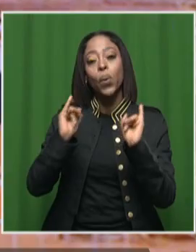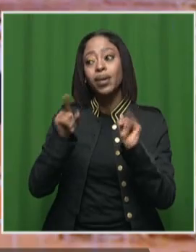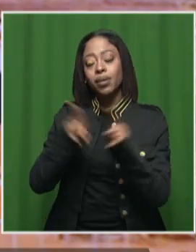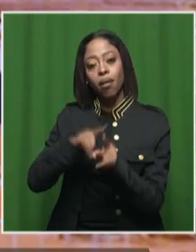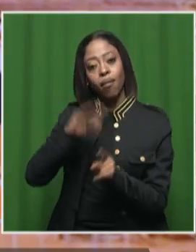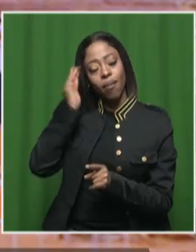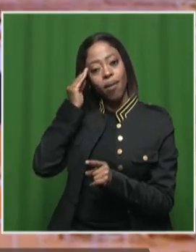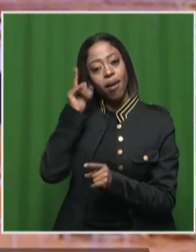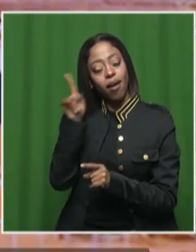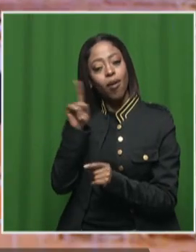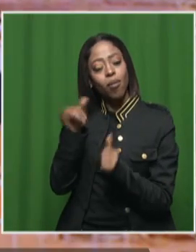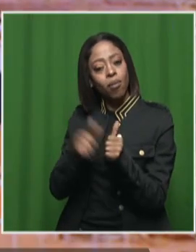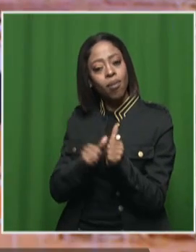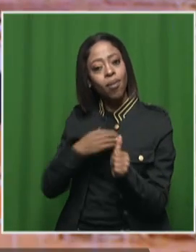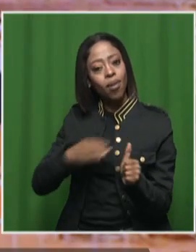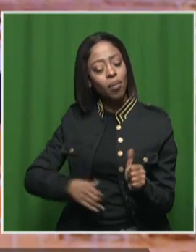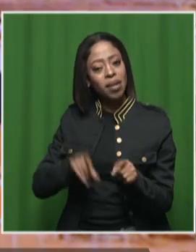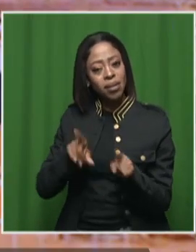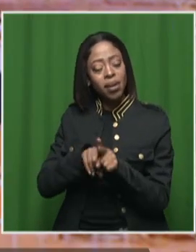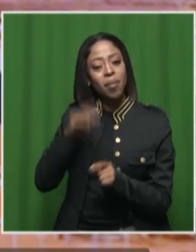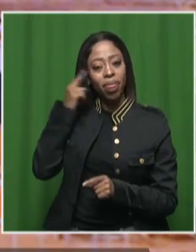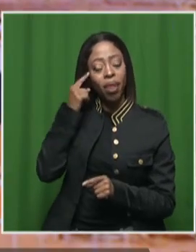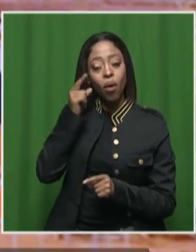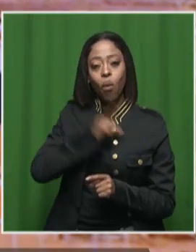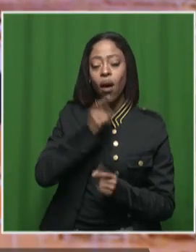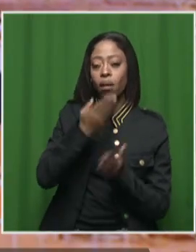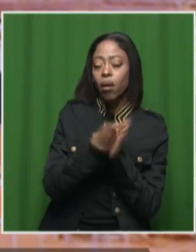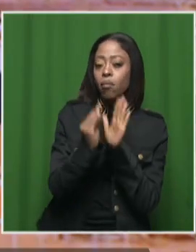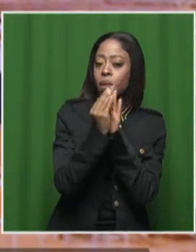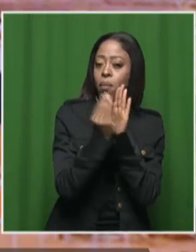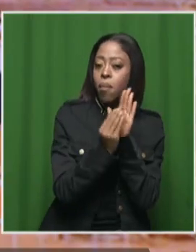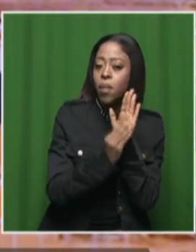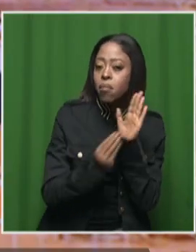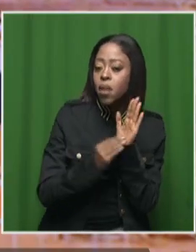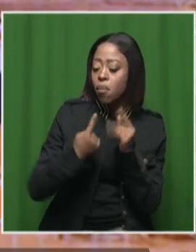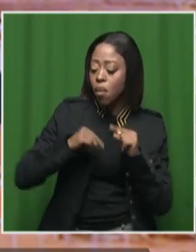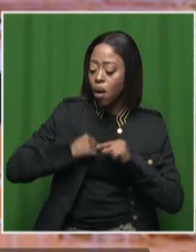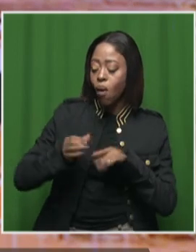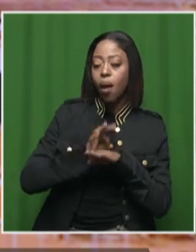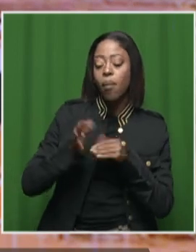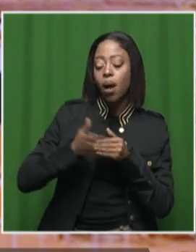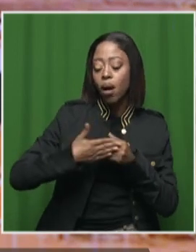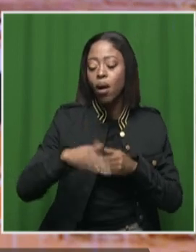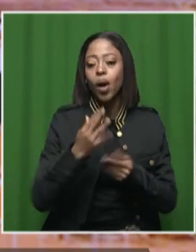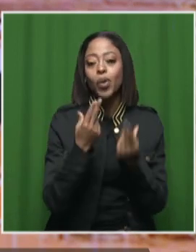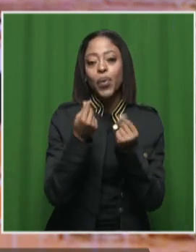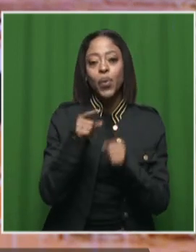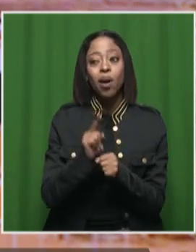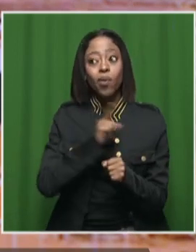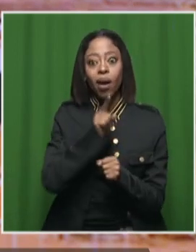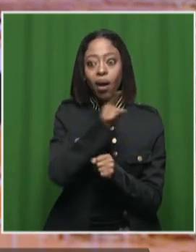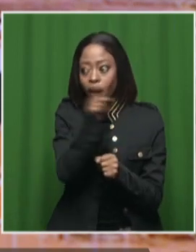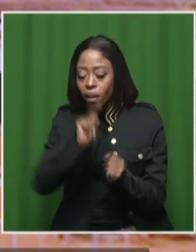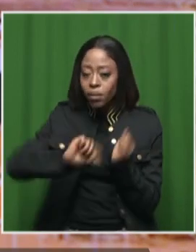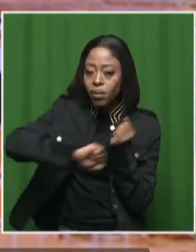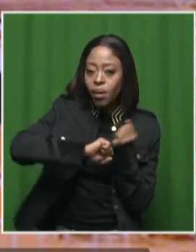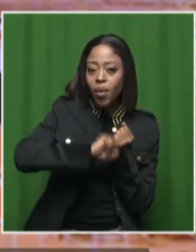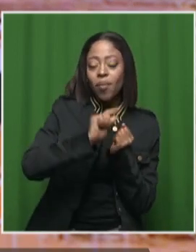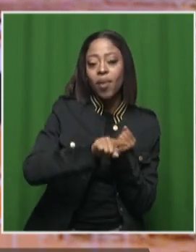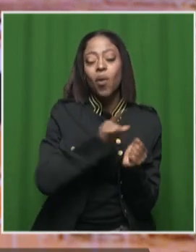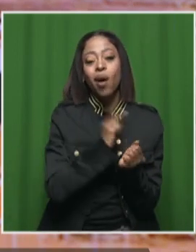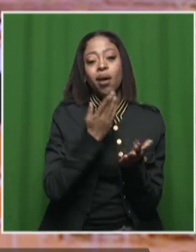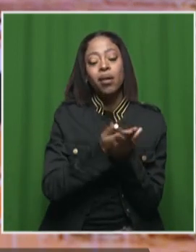as well to outline his and government's plans going forward, because that's, he needs buy-in in order to make